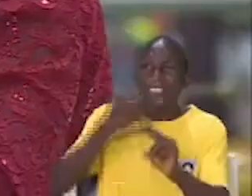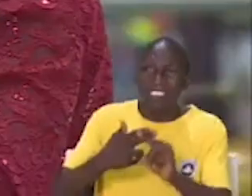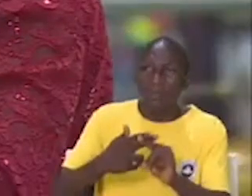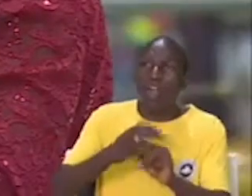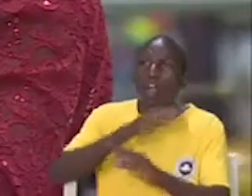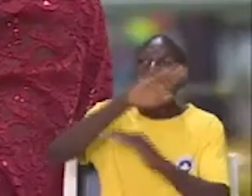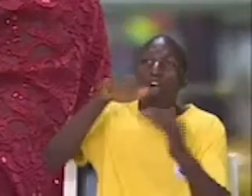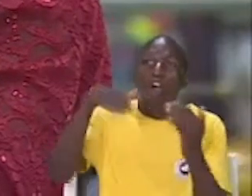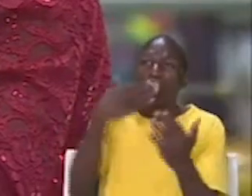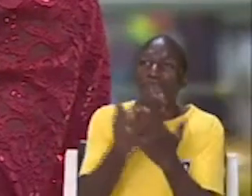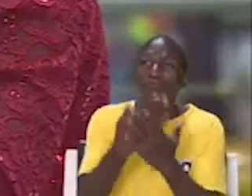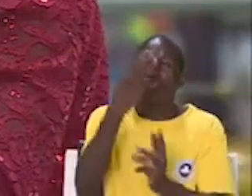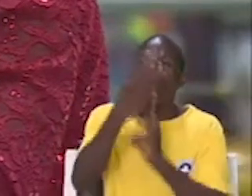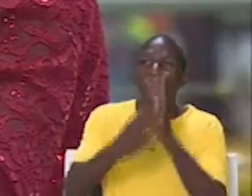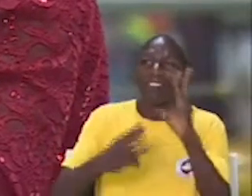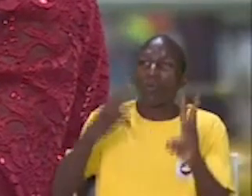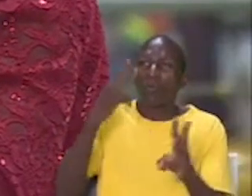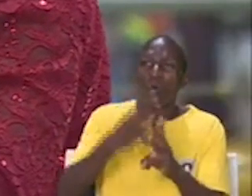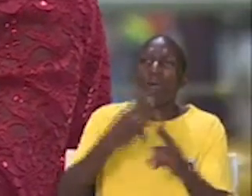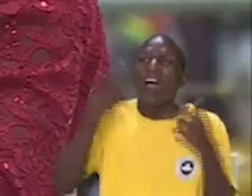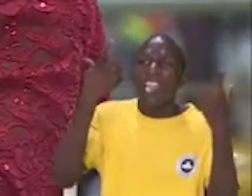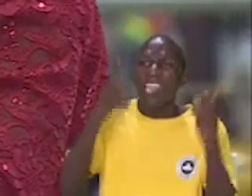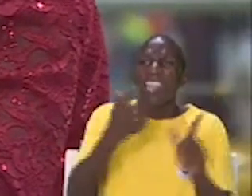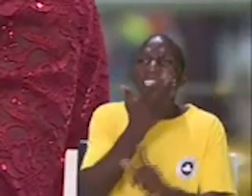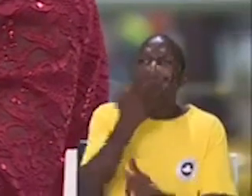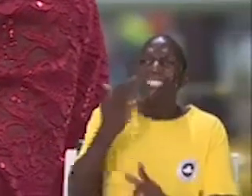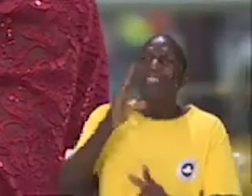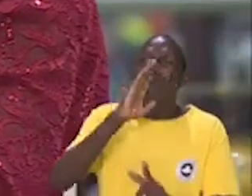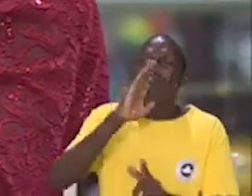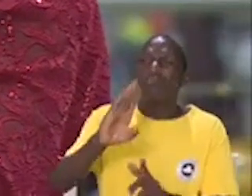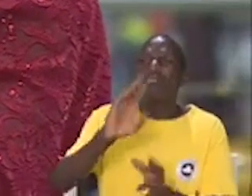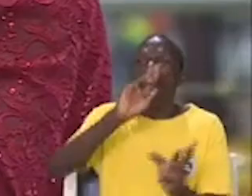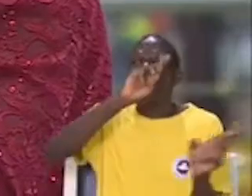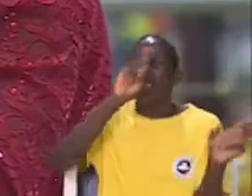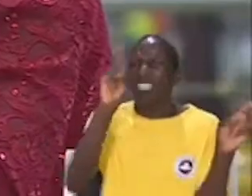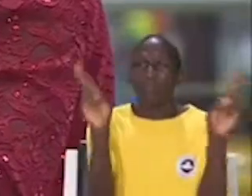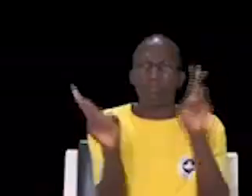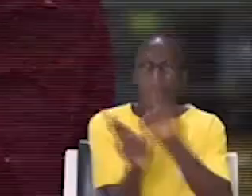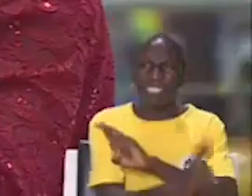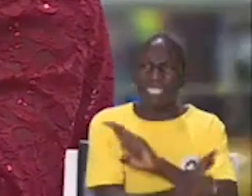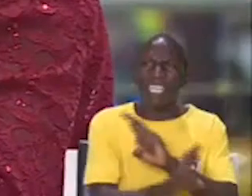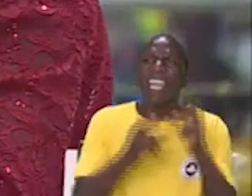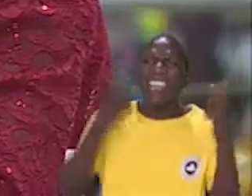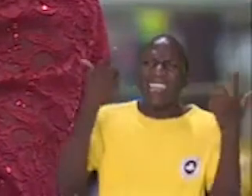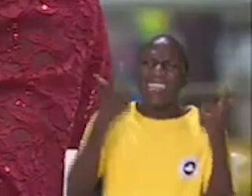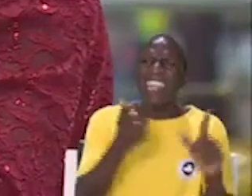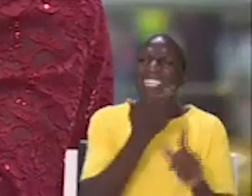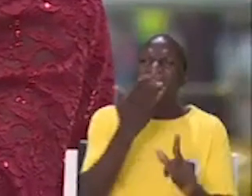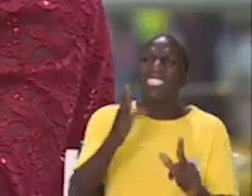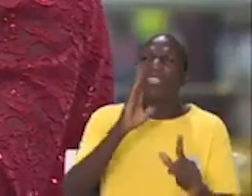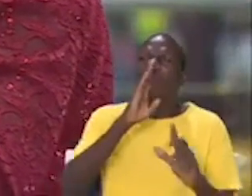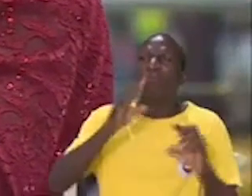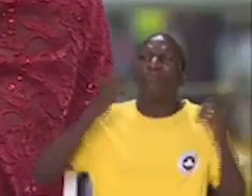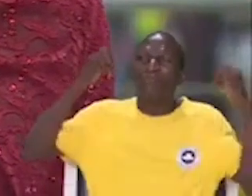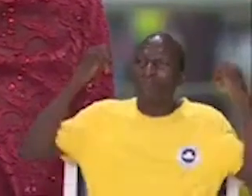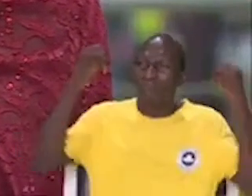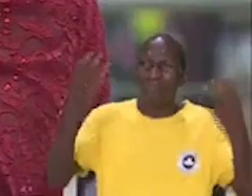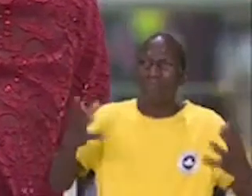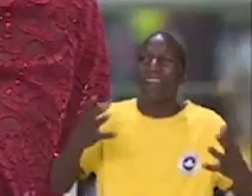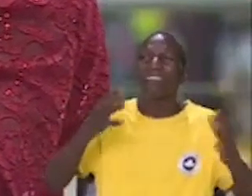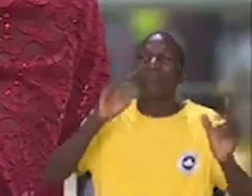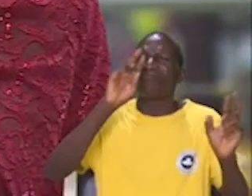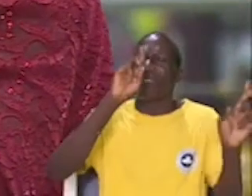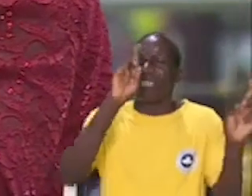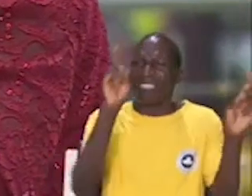the world, let there be mass repentance. Mass repentance. Let